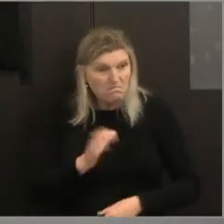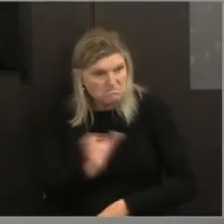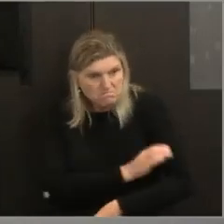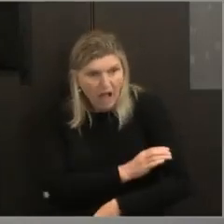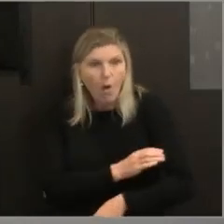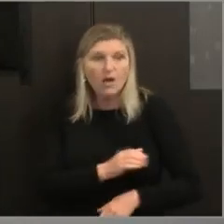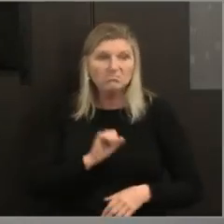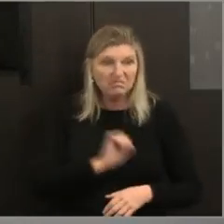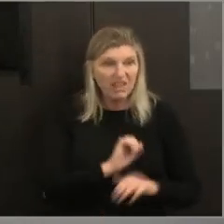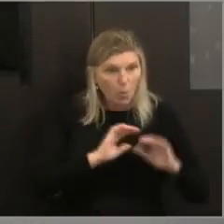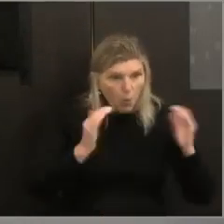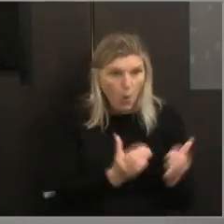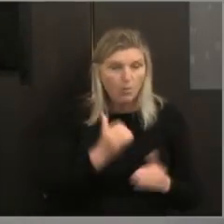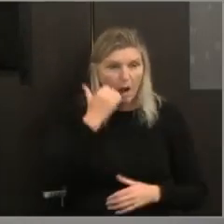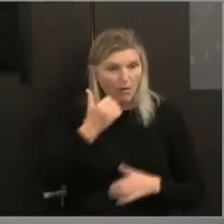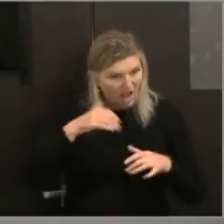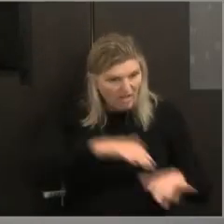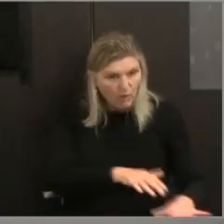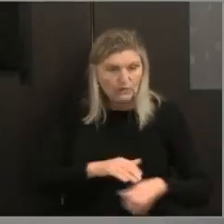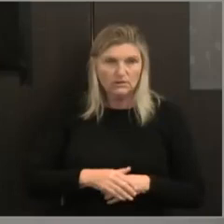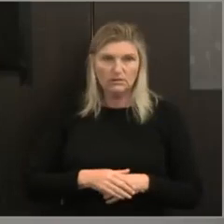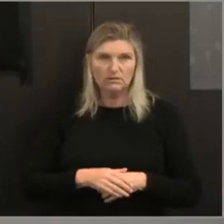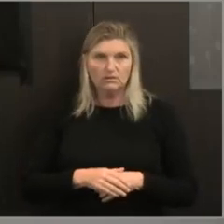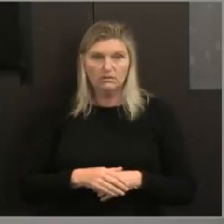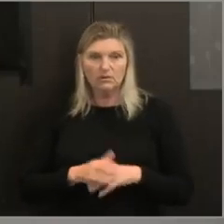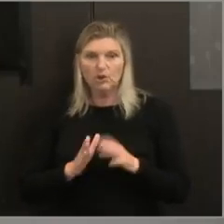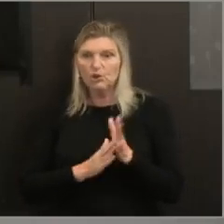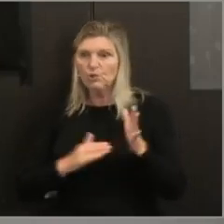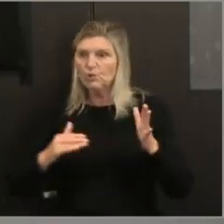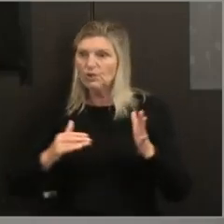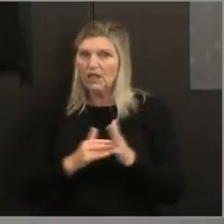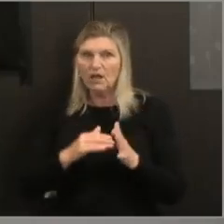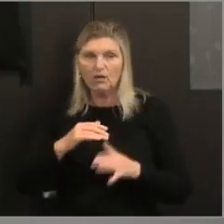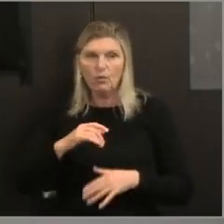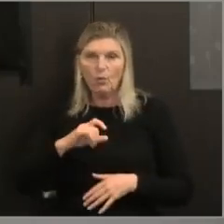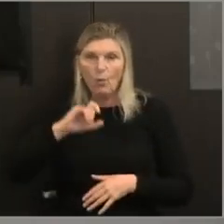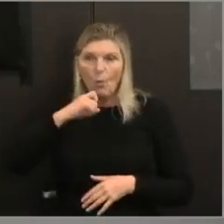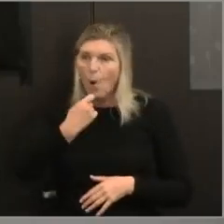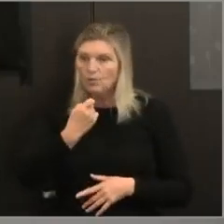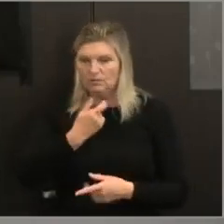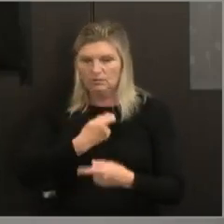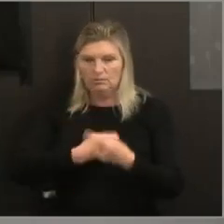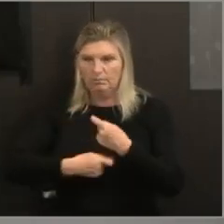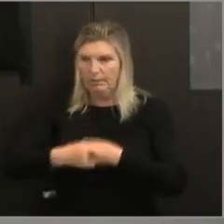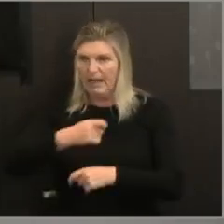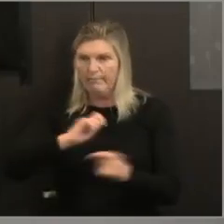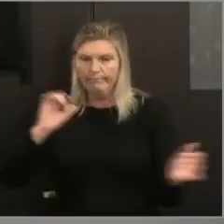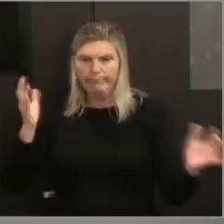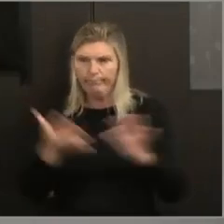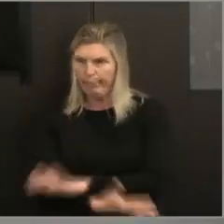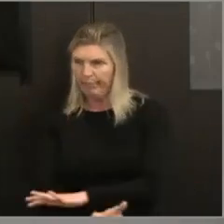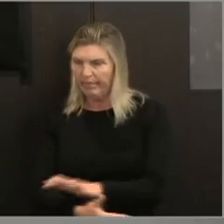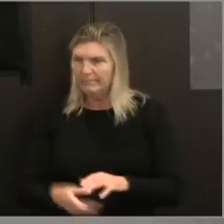of influence, this country will not slide into the sea. And that's part of